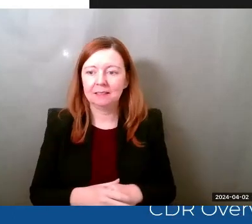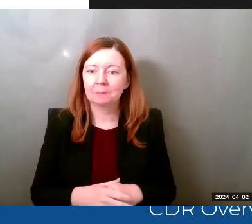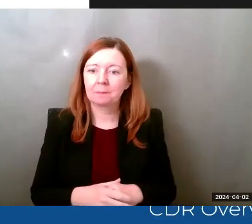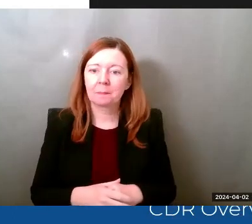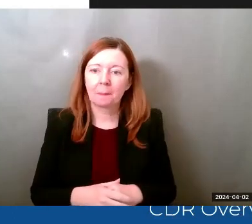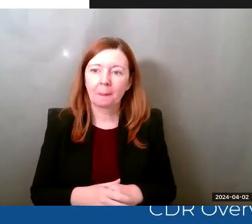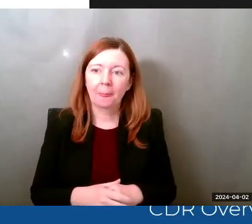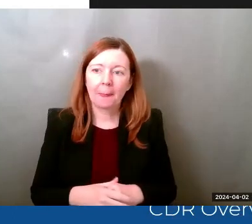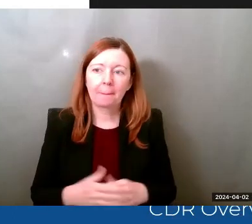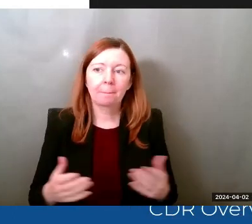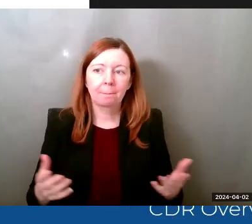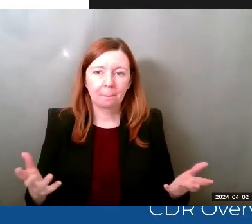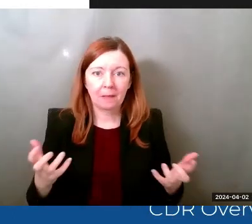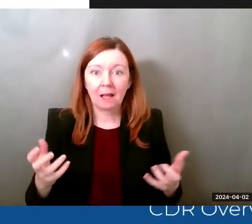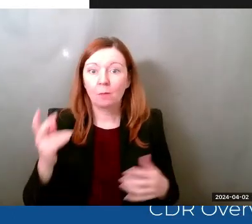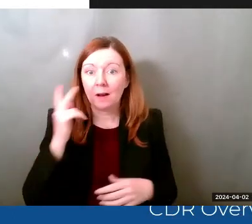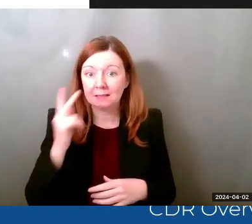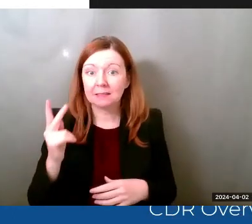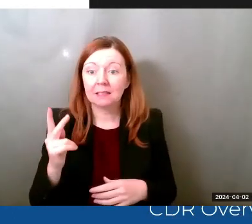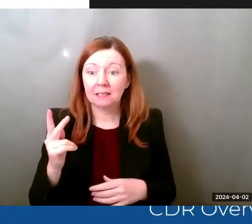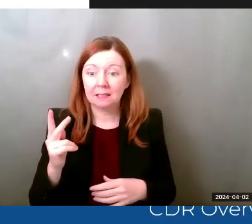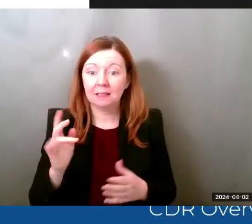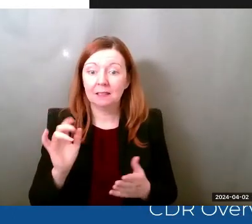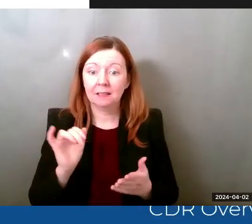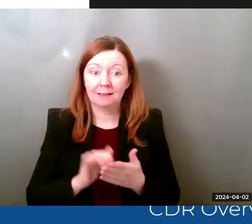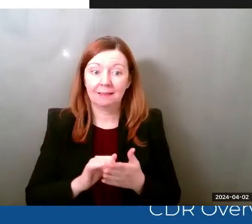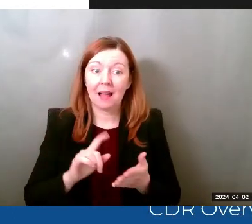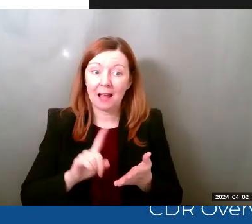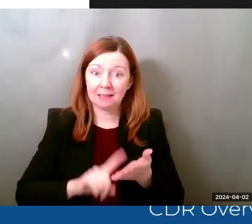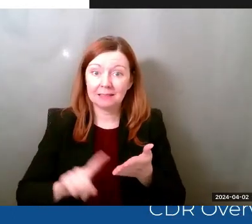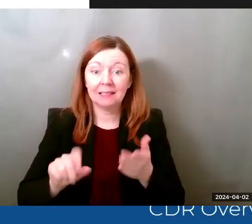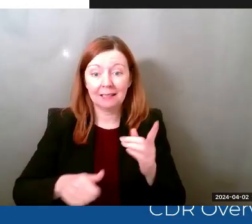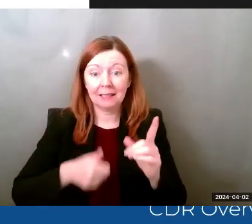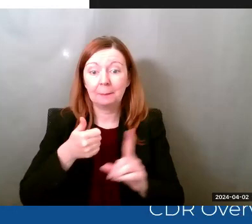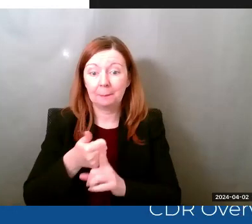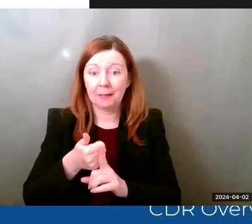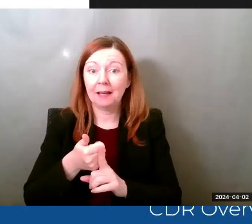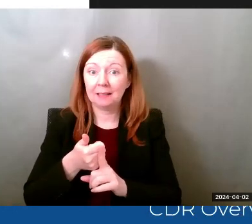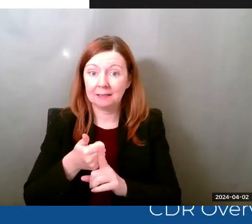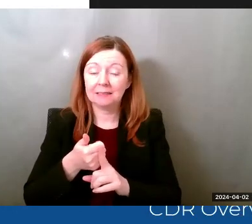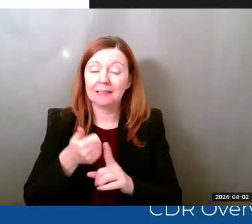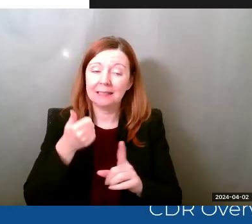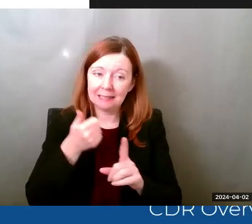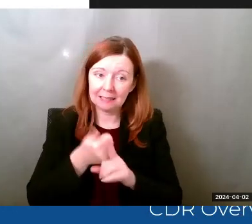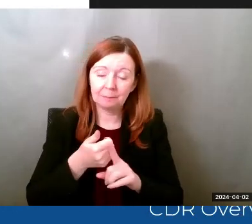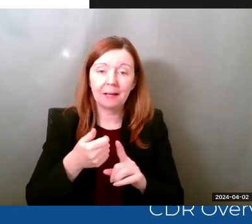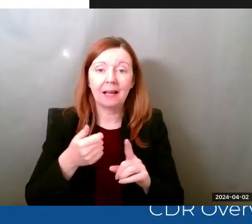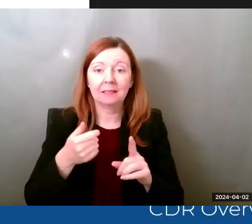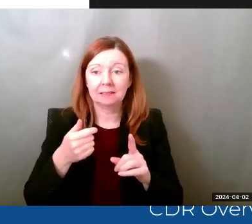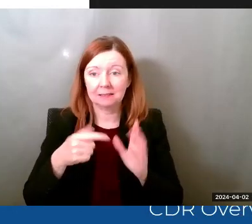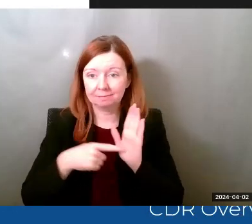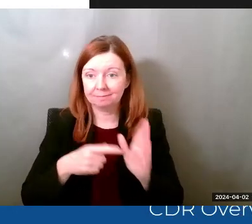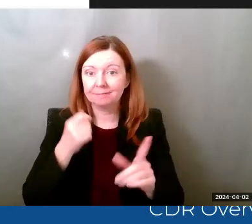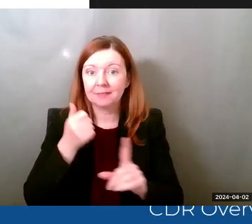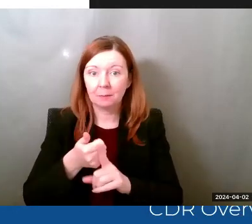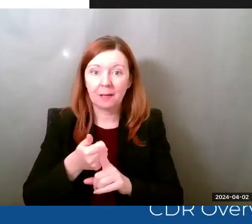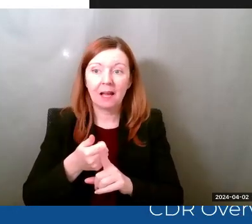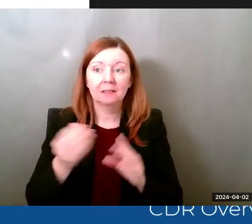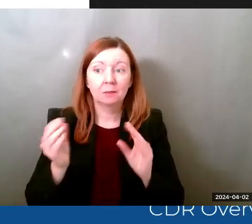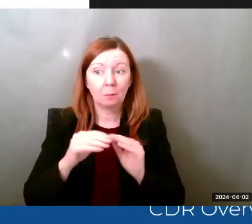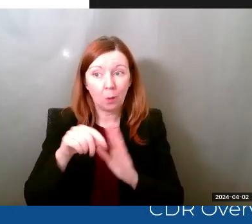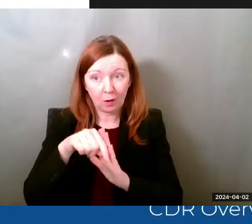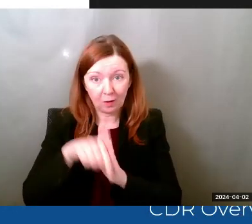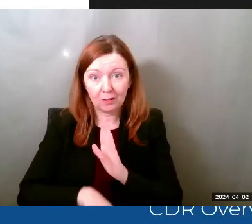boundaries. So I would like to see that study indicating the impact